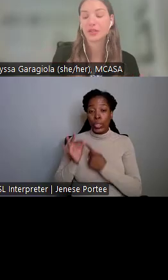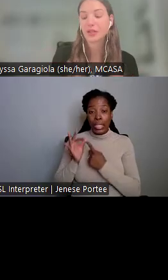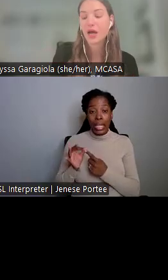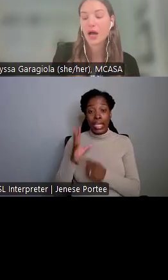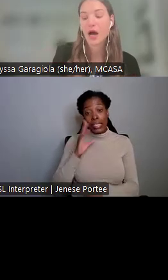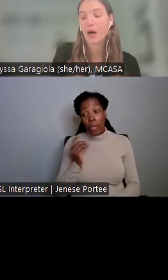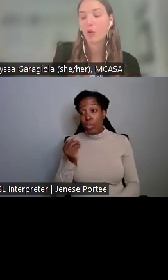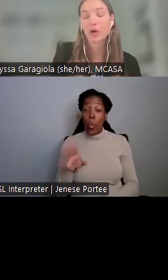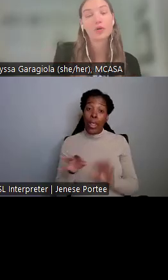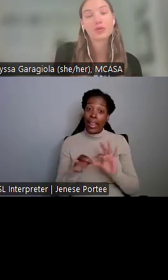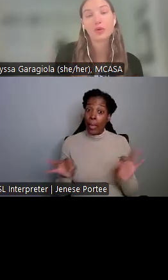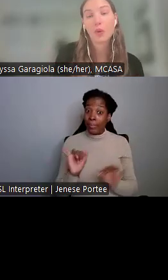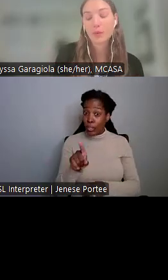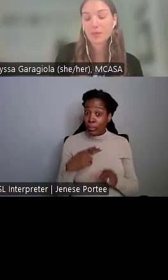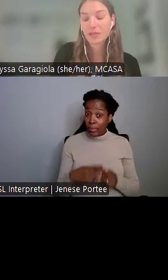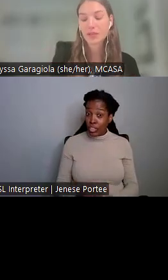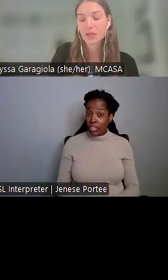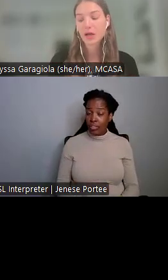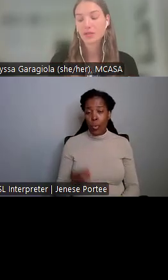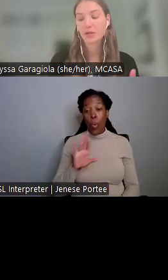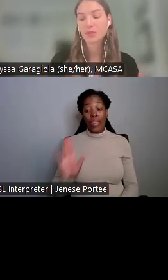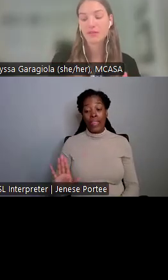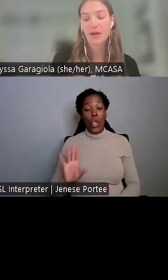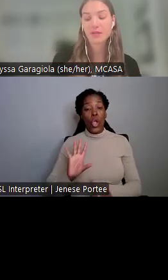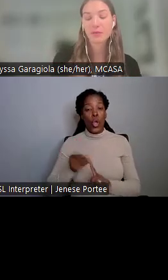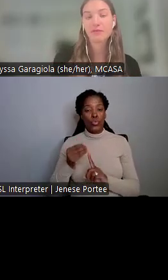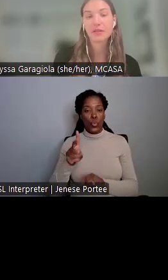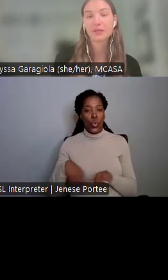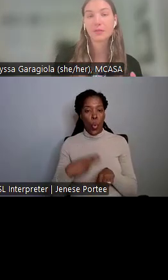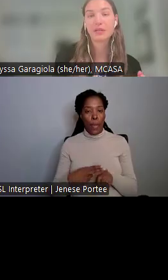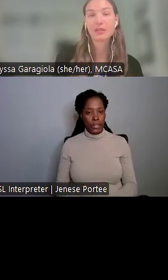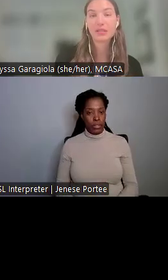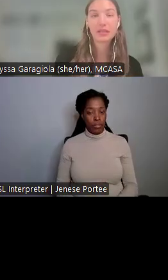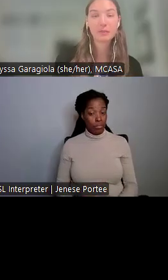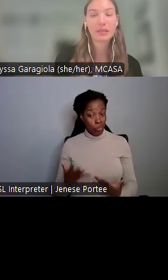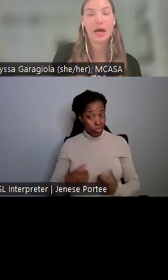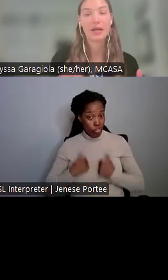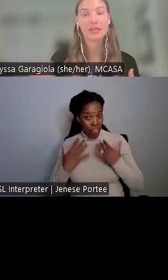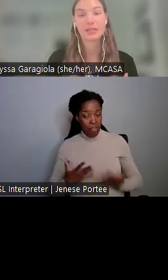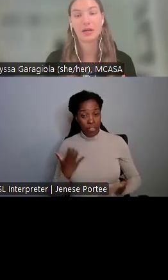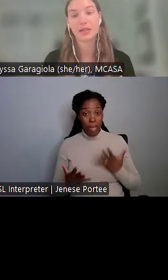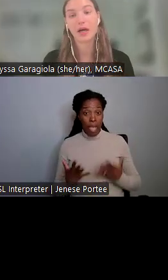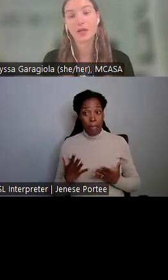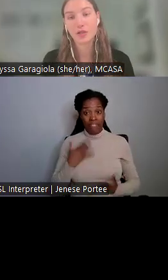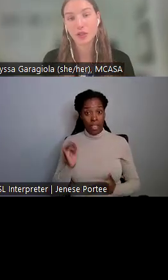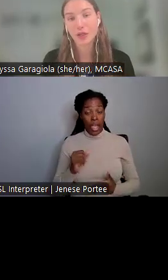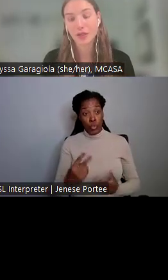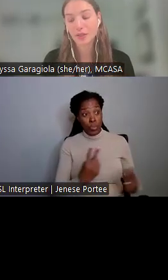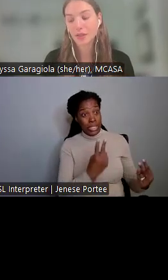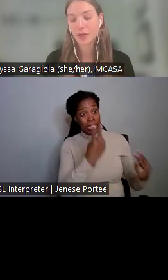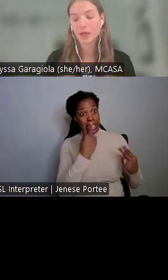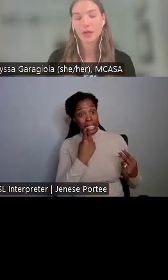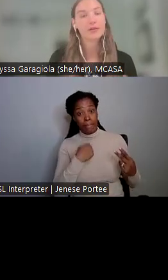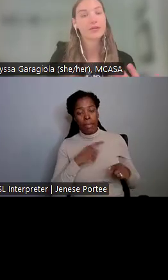of you mentioned, or cultural norms. So survivors may feel like they're being seen, but not necessarily